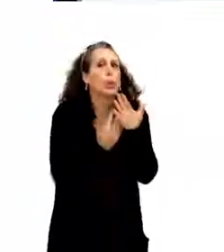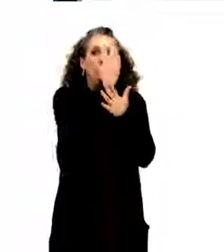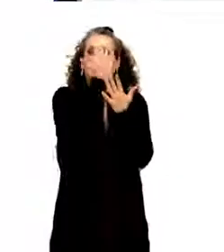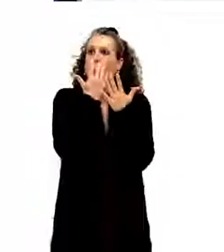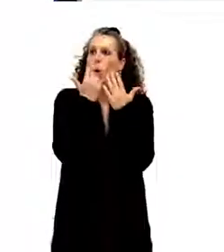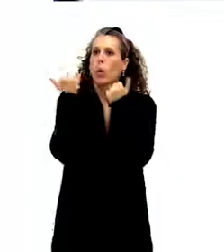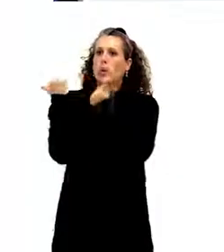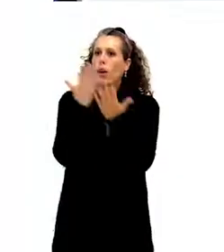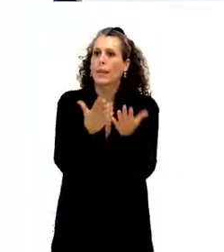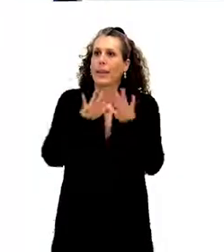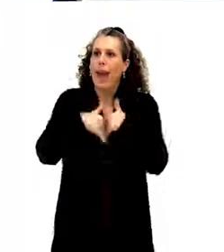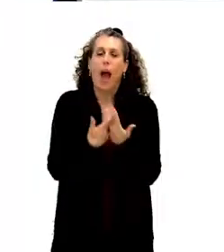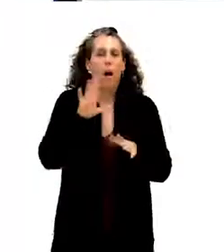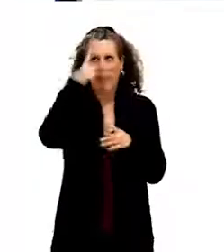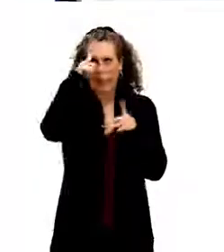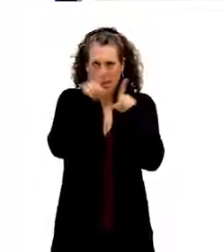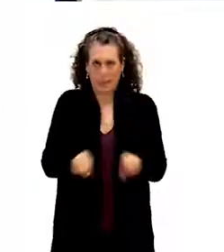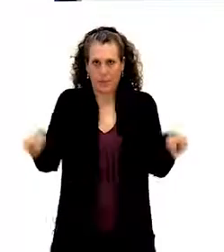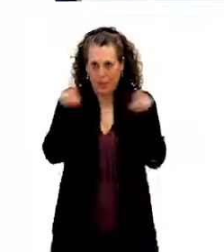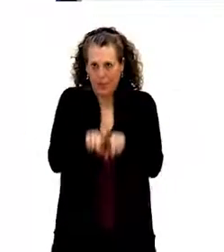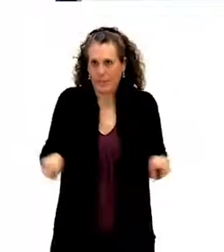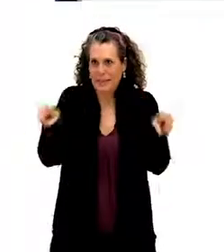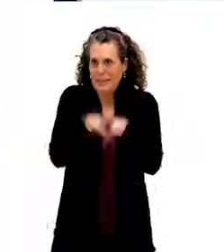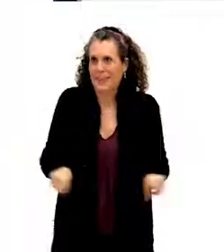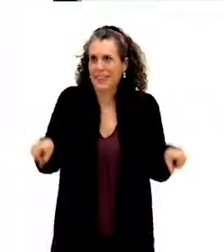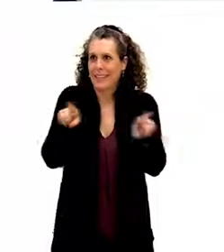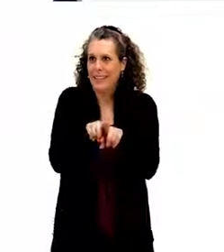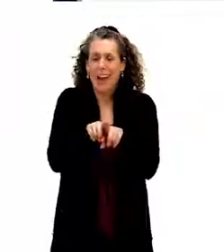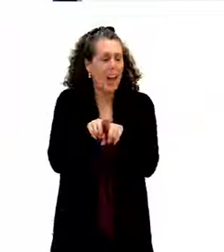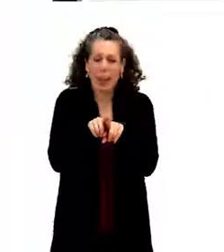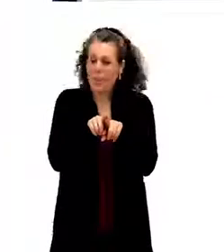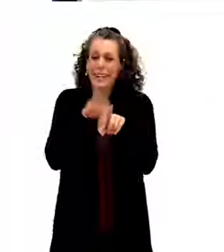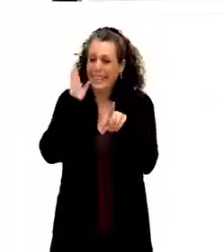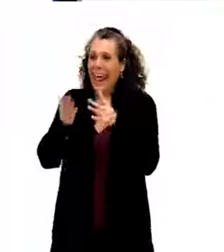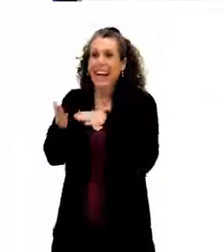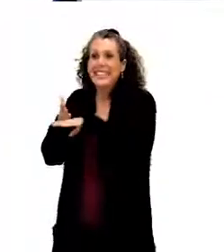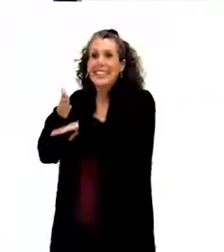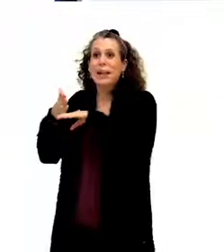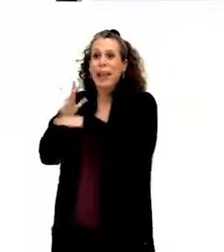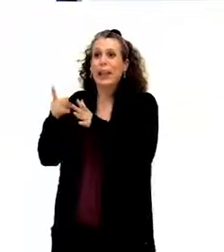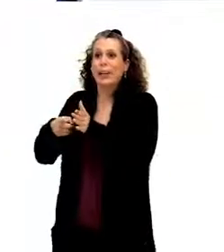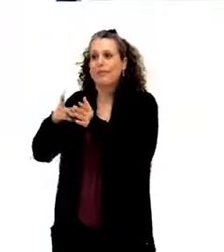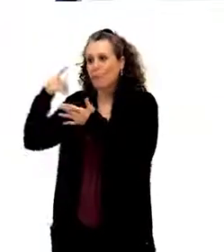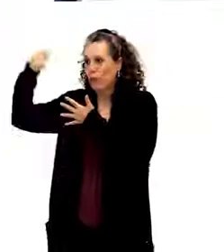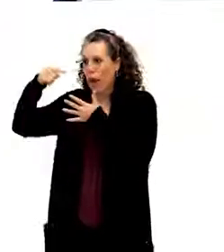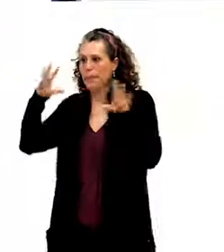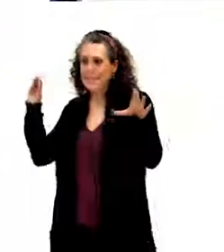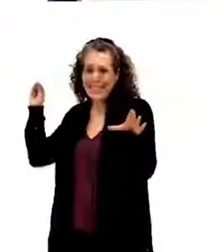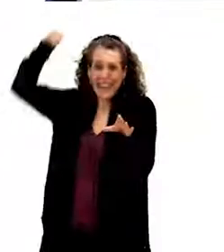public services and, for once, integrating accessibility requirements into public services.